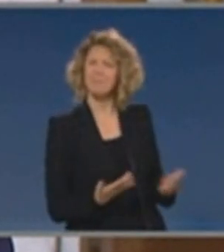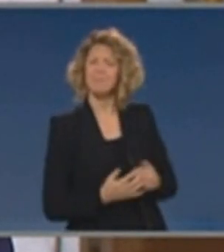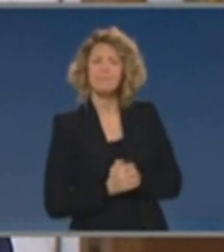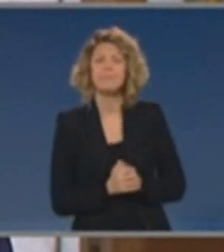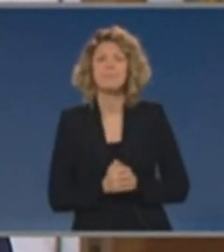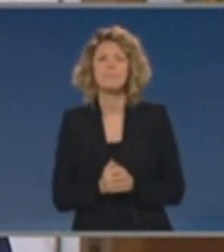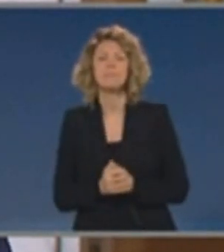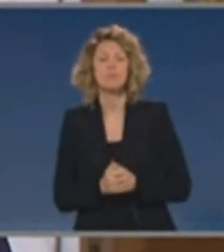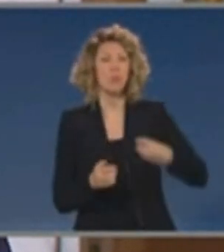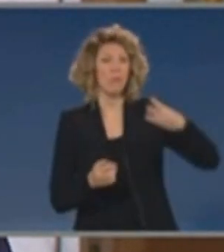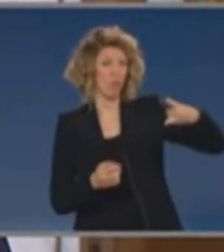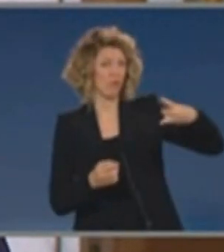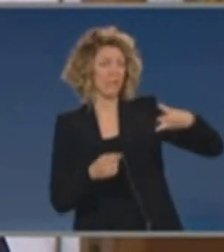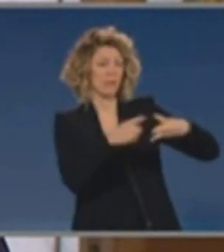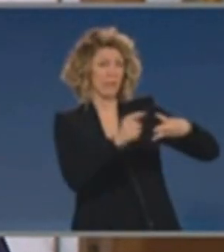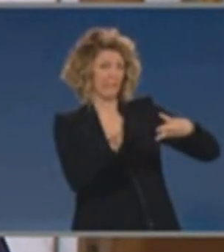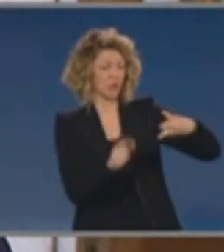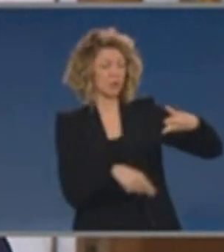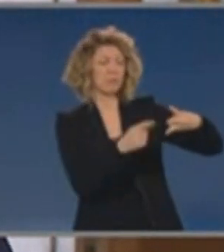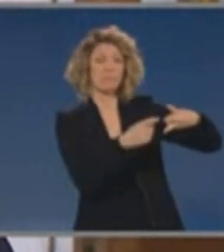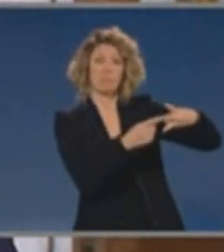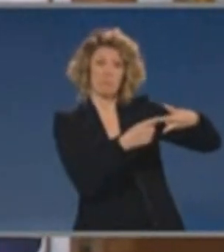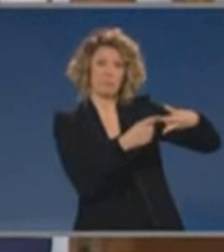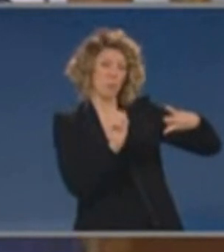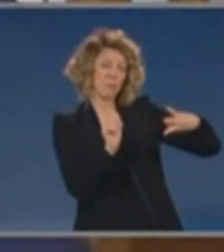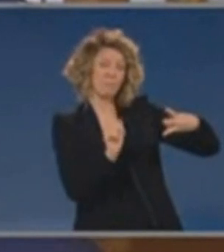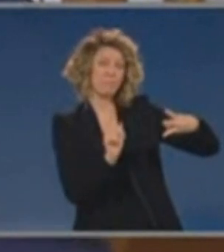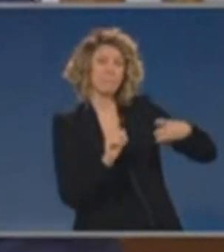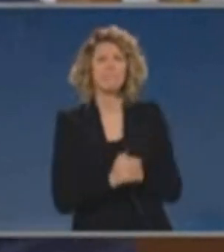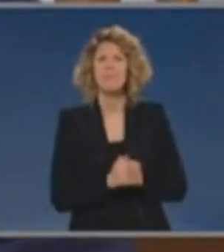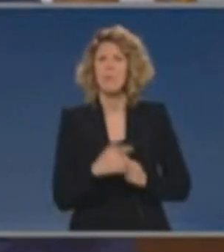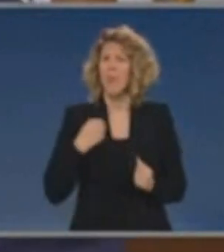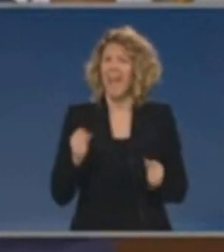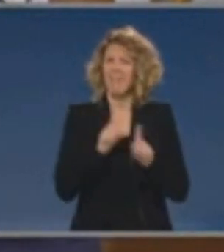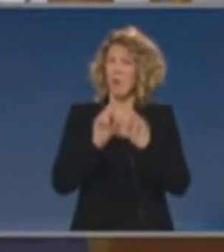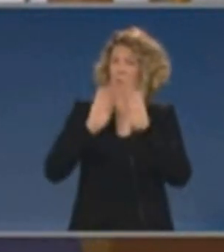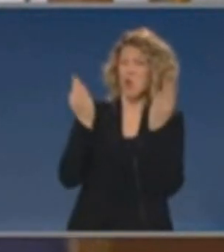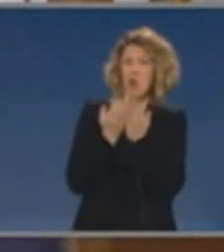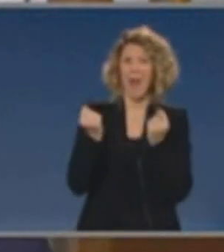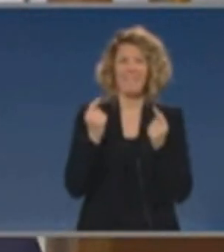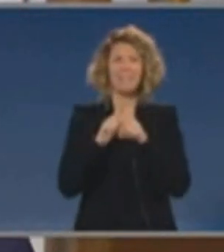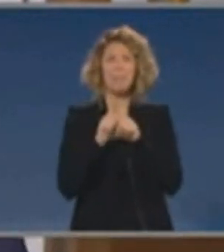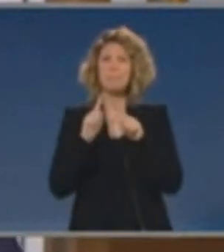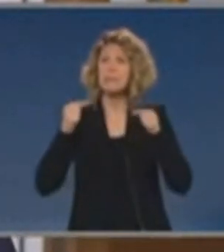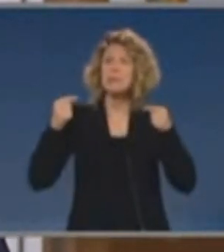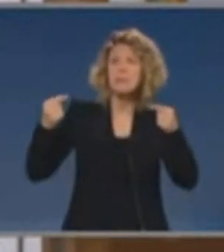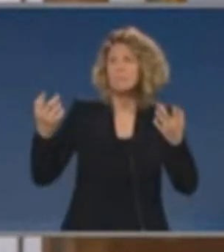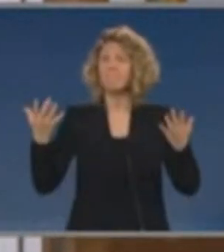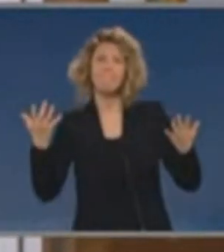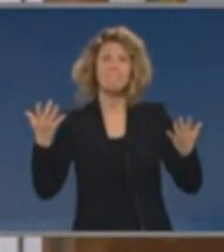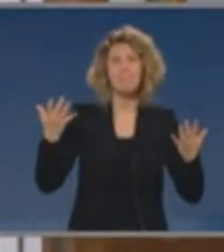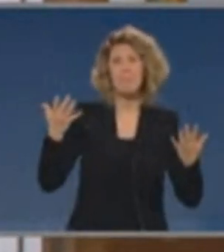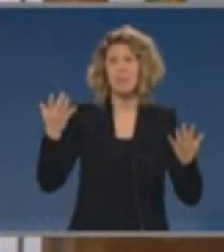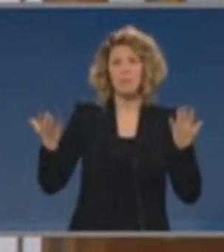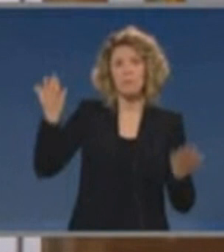reforms, bearing in mind that we are competing internationally for capital, is that we're streamlining